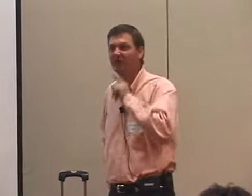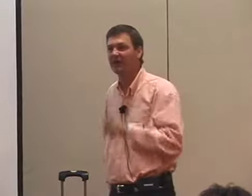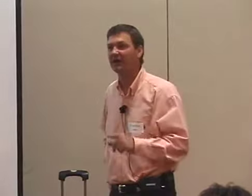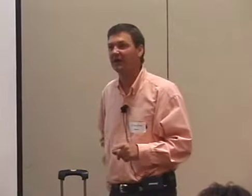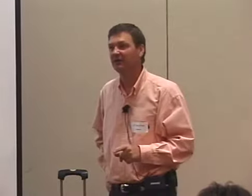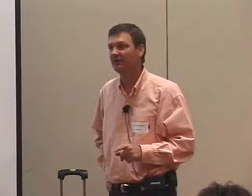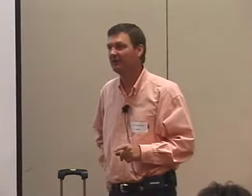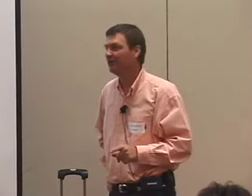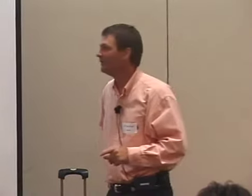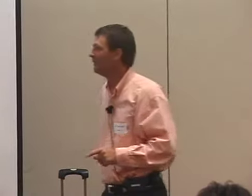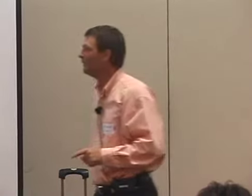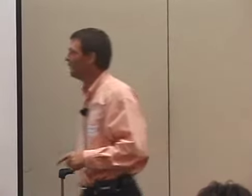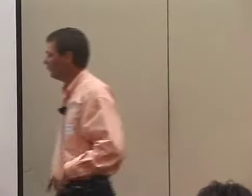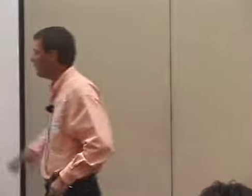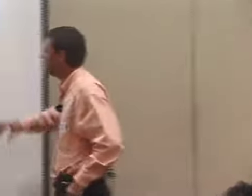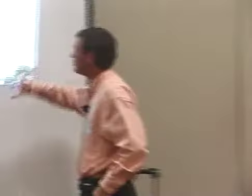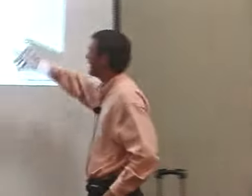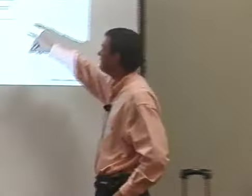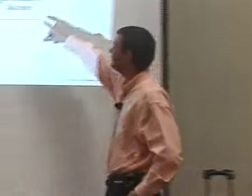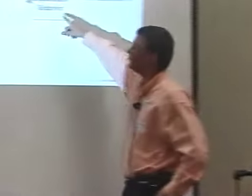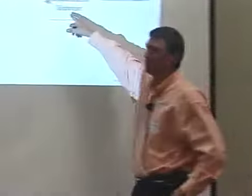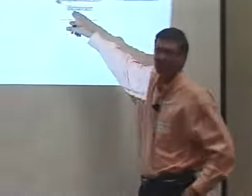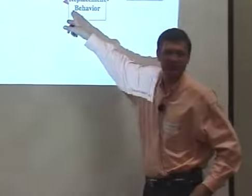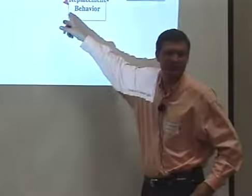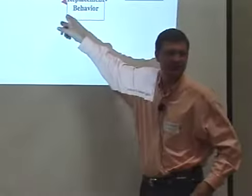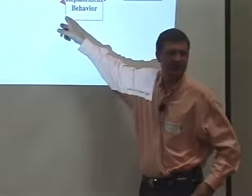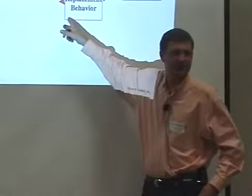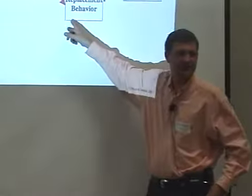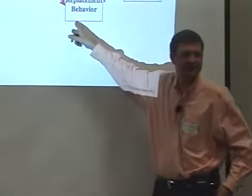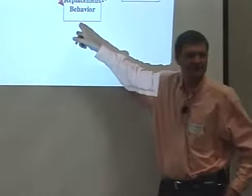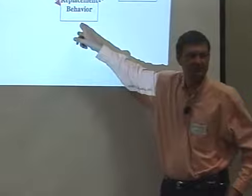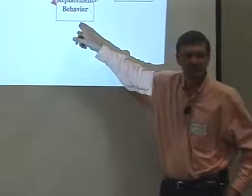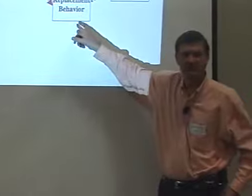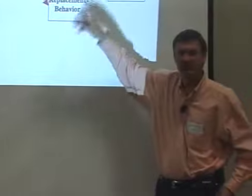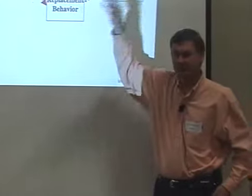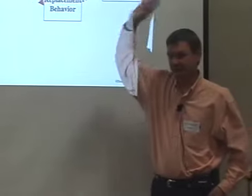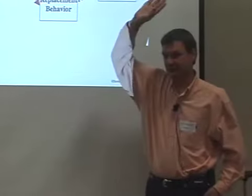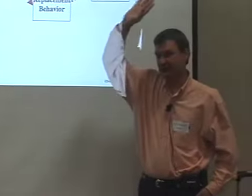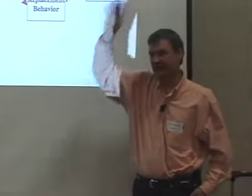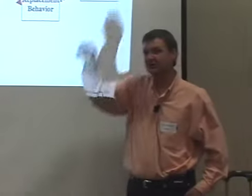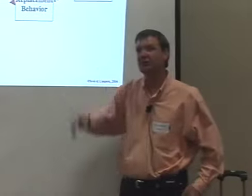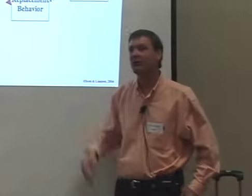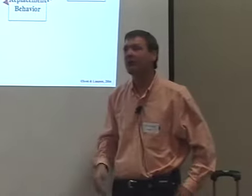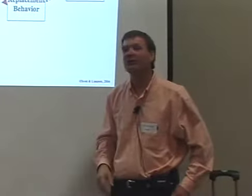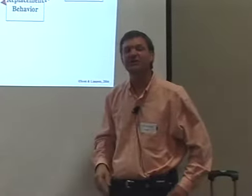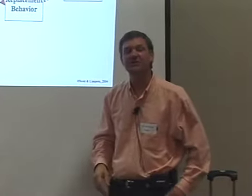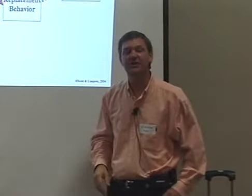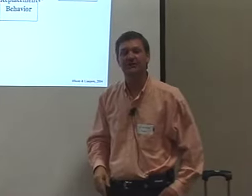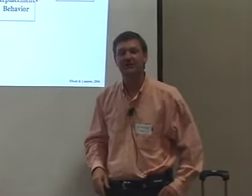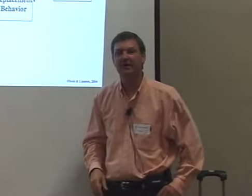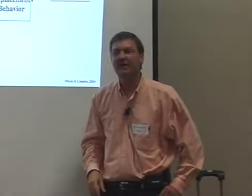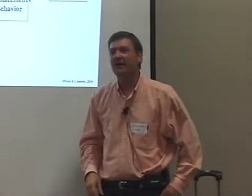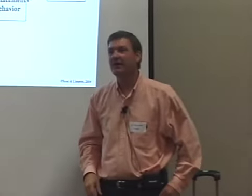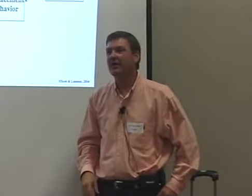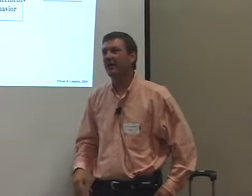you're all thinking. What would you like him to do when he wants your attention? Raise your hand. So why don't we just do